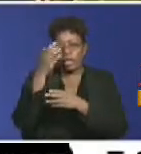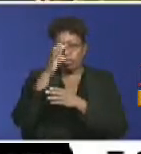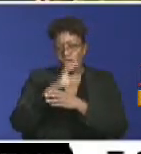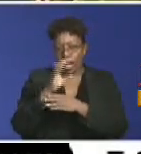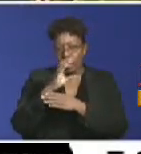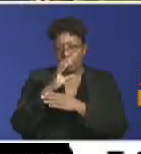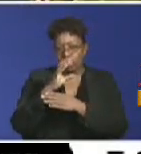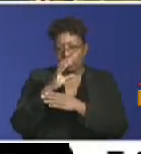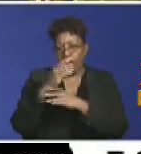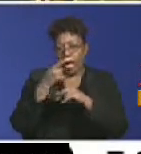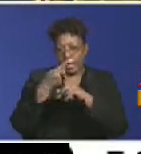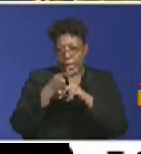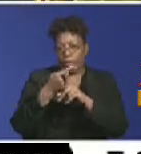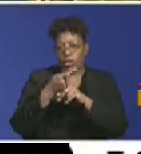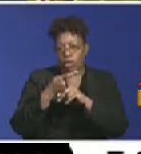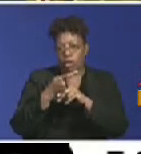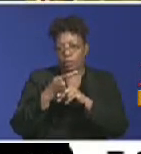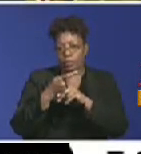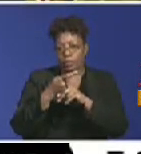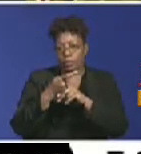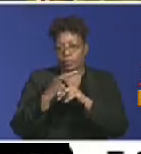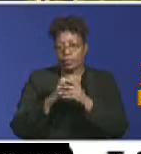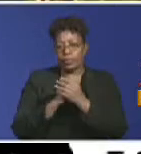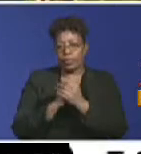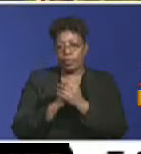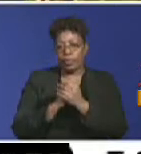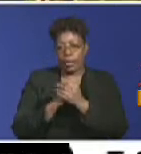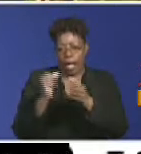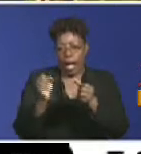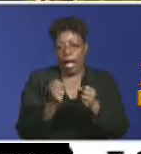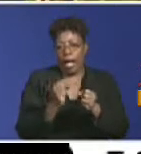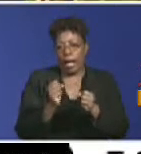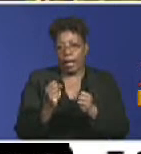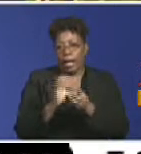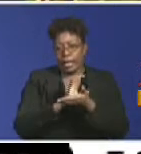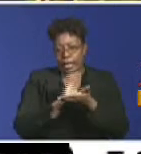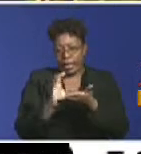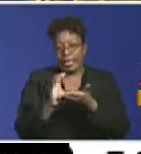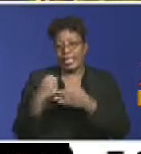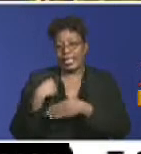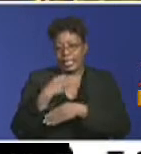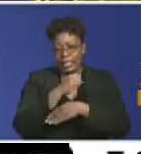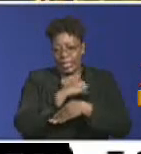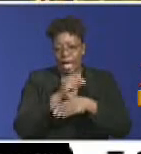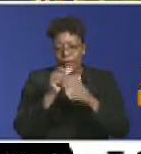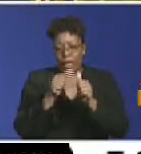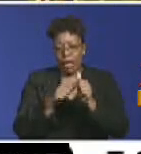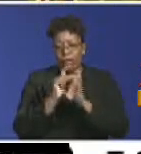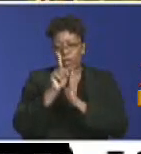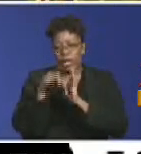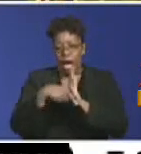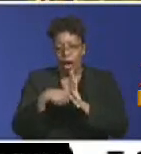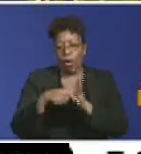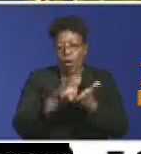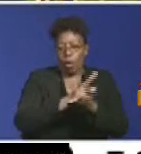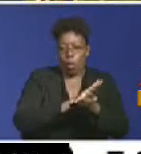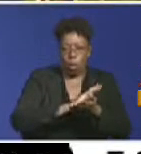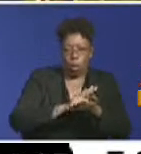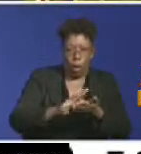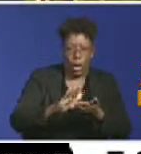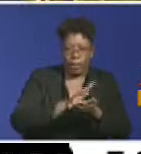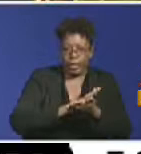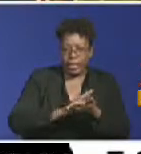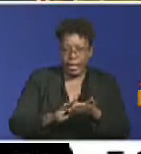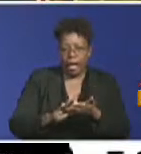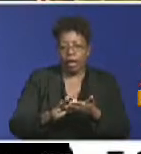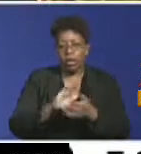morning. My janitorial staff is constantly, just about every hour, wiping down all of the important areas.